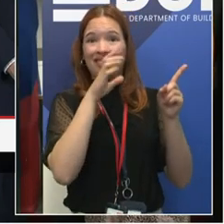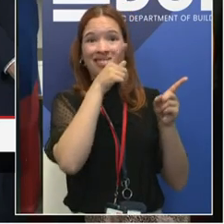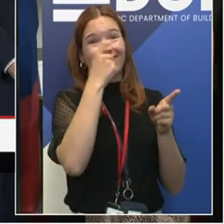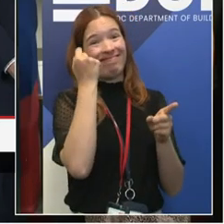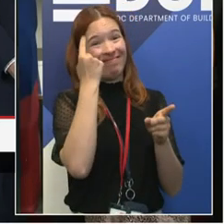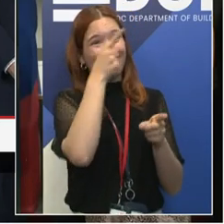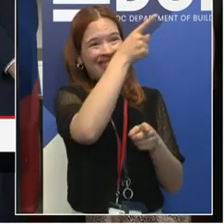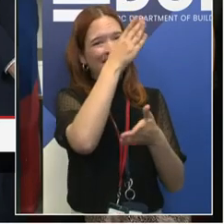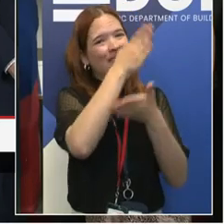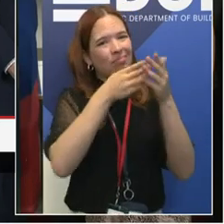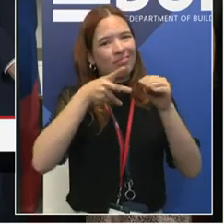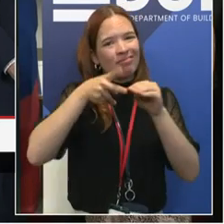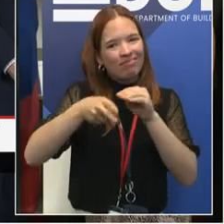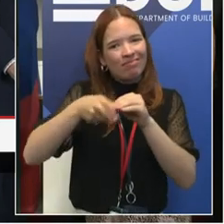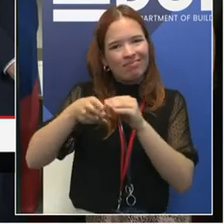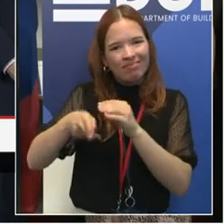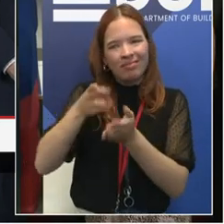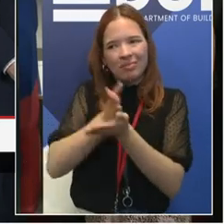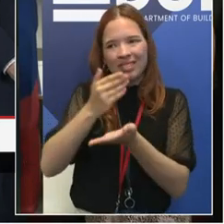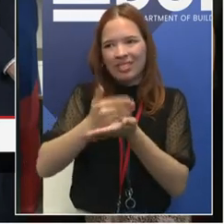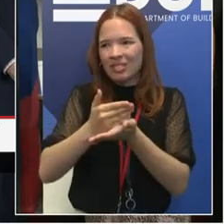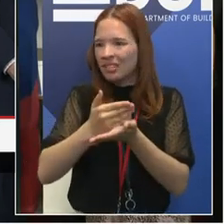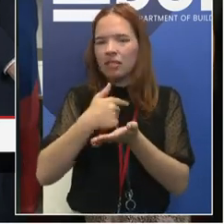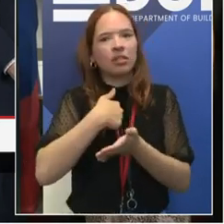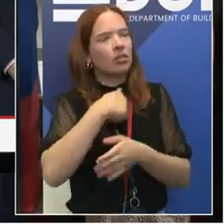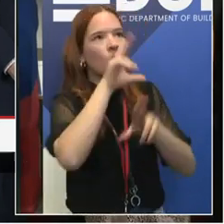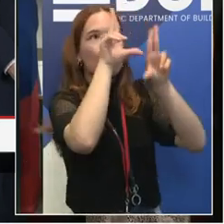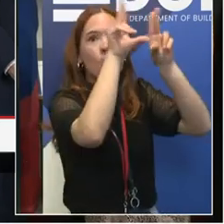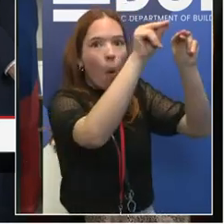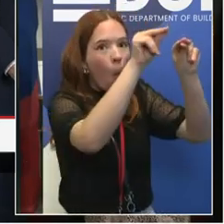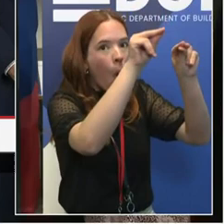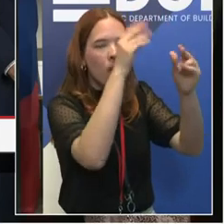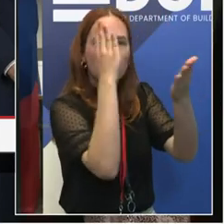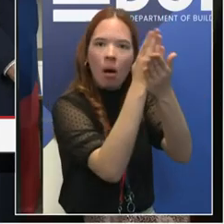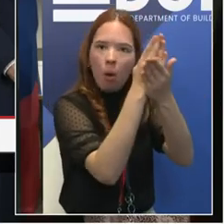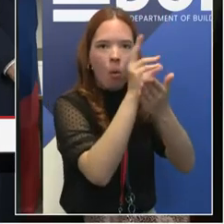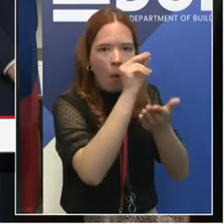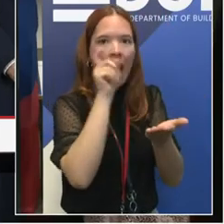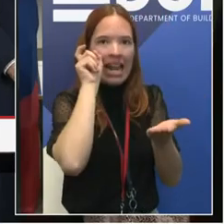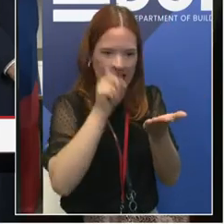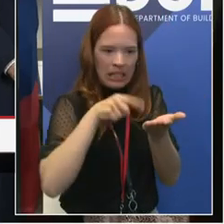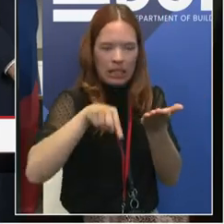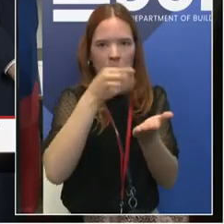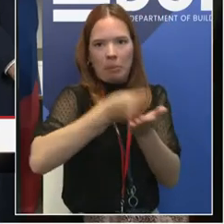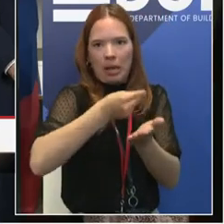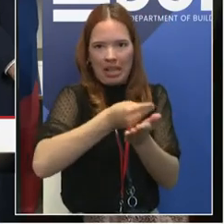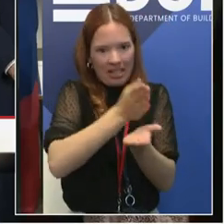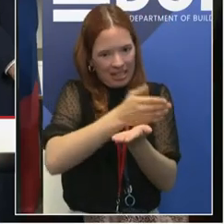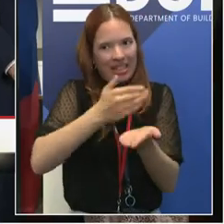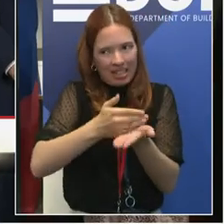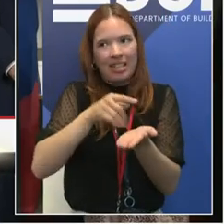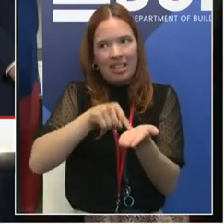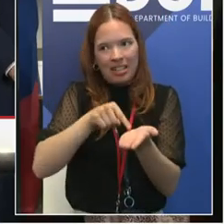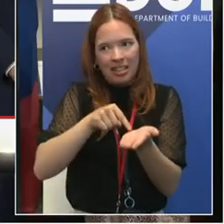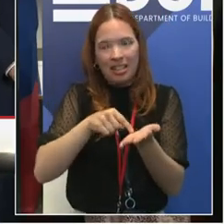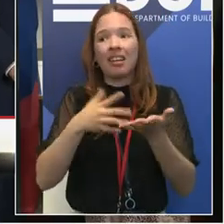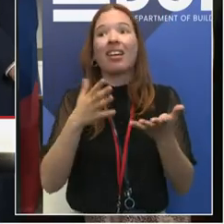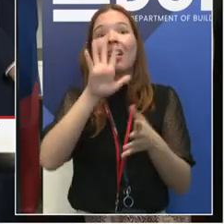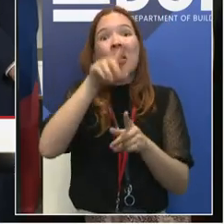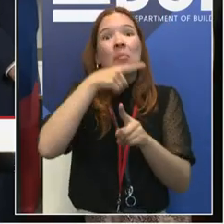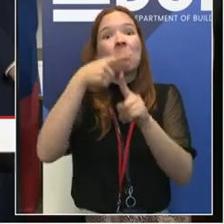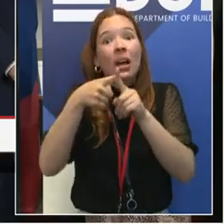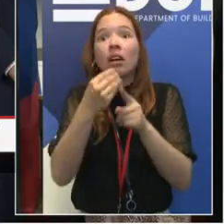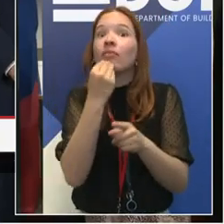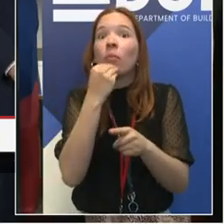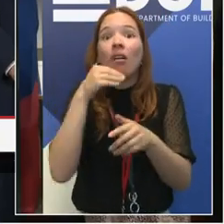million. As well as our food access grant, they've cut by $10 million, which allows us